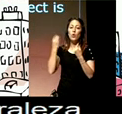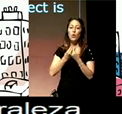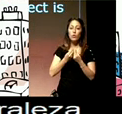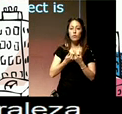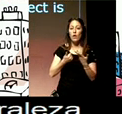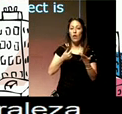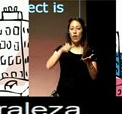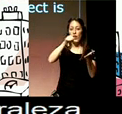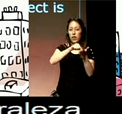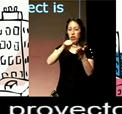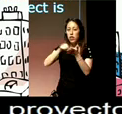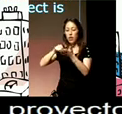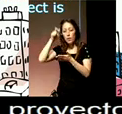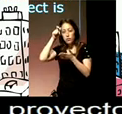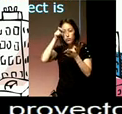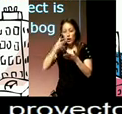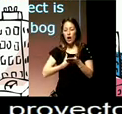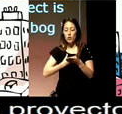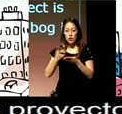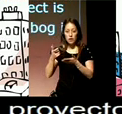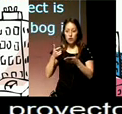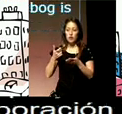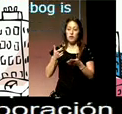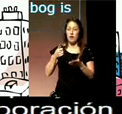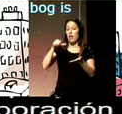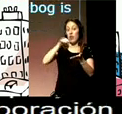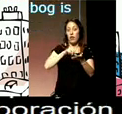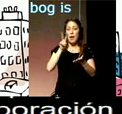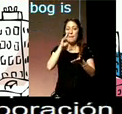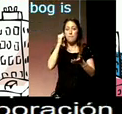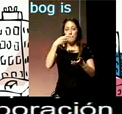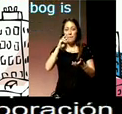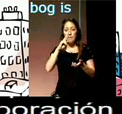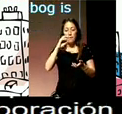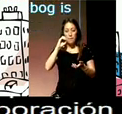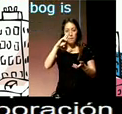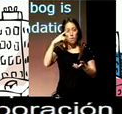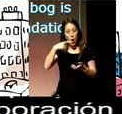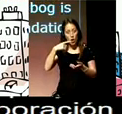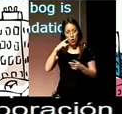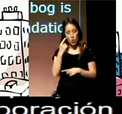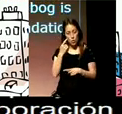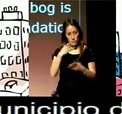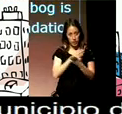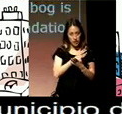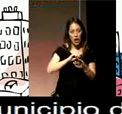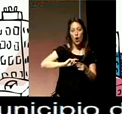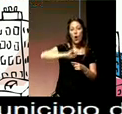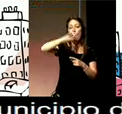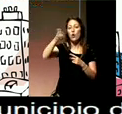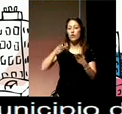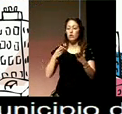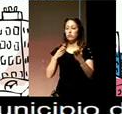part, and the other parts are different foundations. The first, Realdania, is